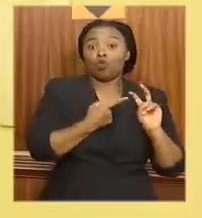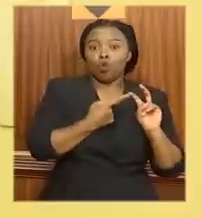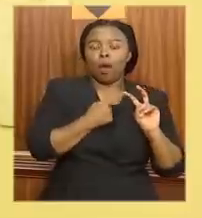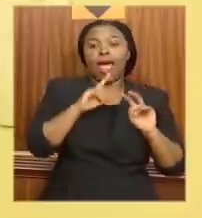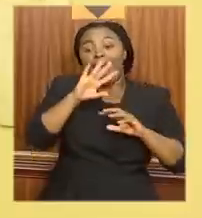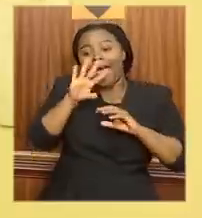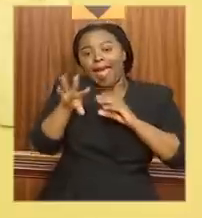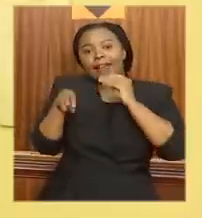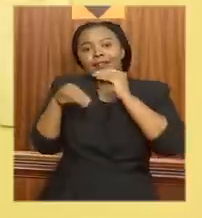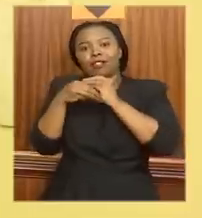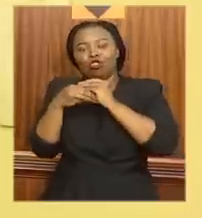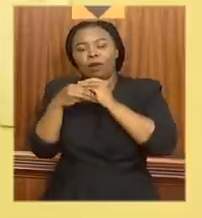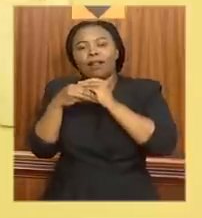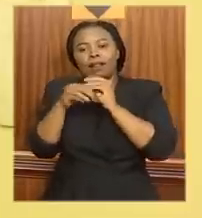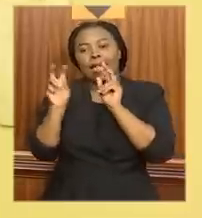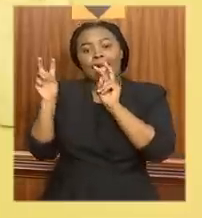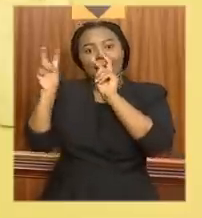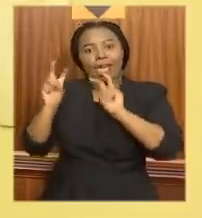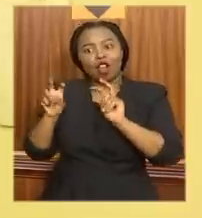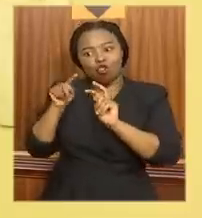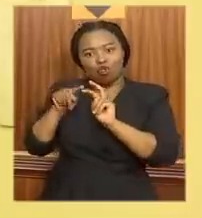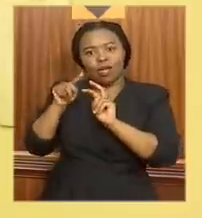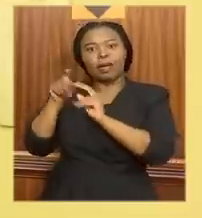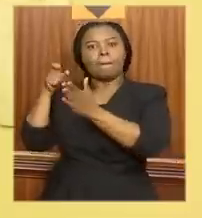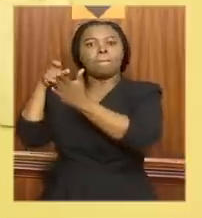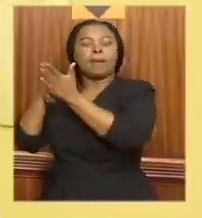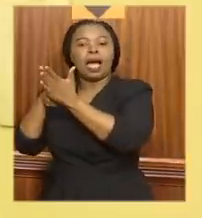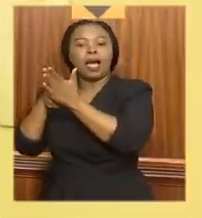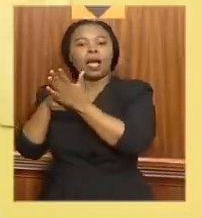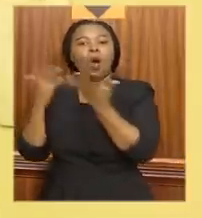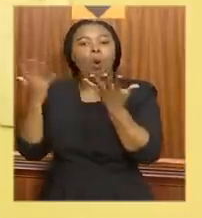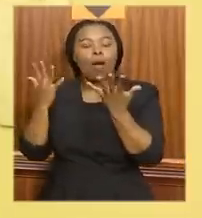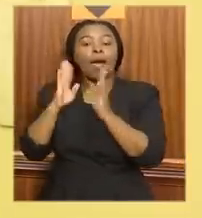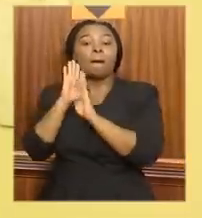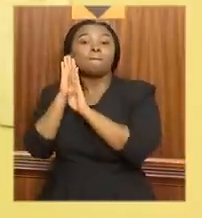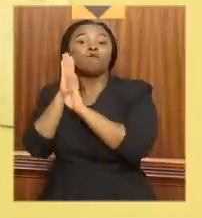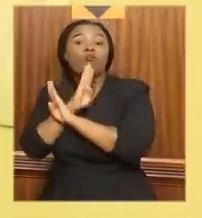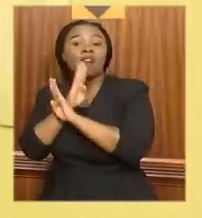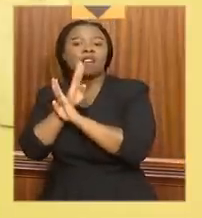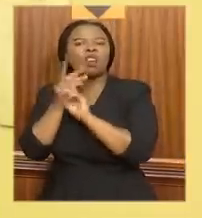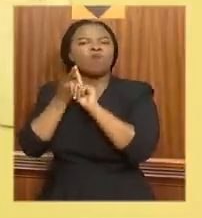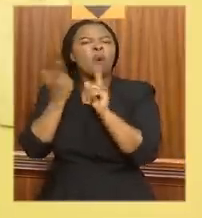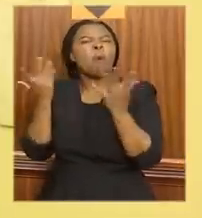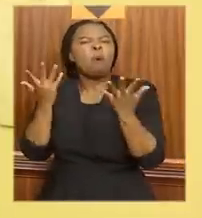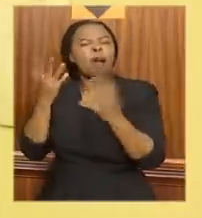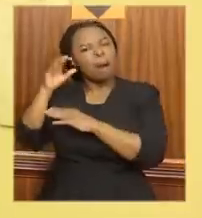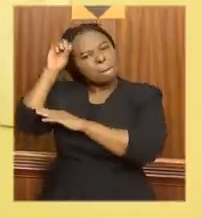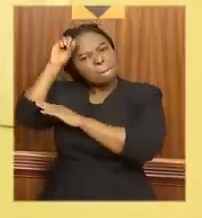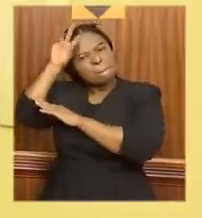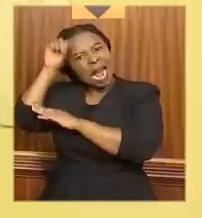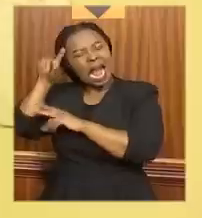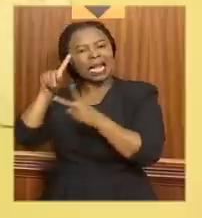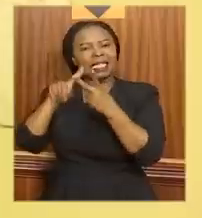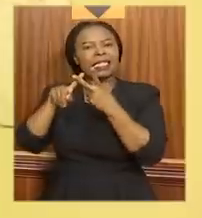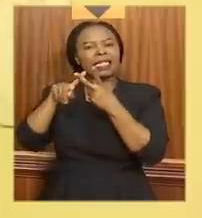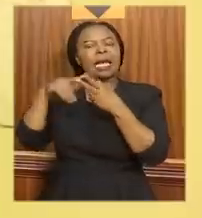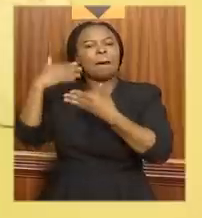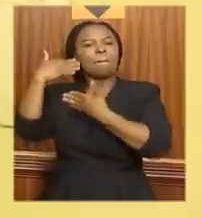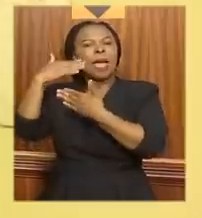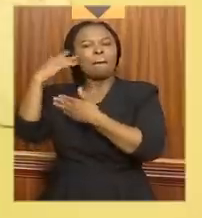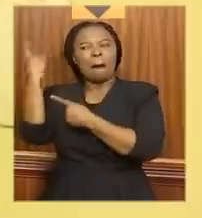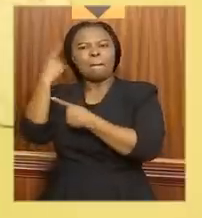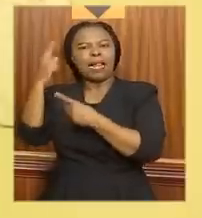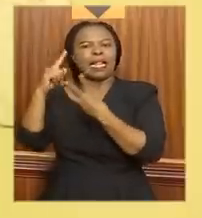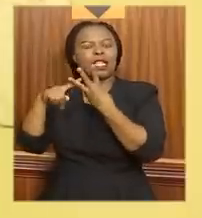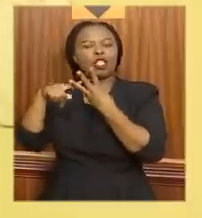energy from existing private generators such as mines, paper mills, shopping centers,